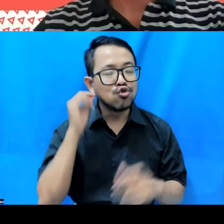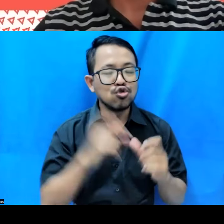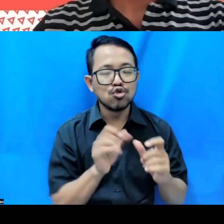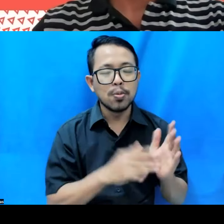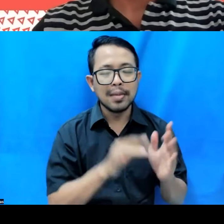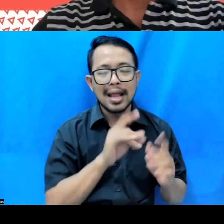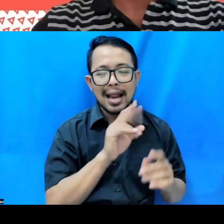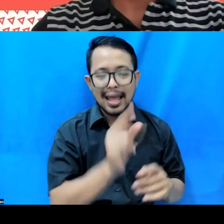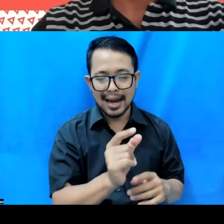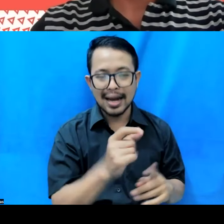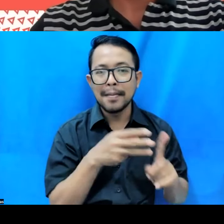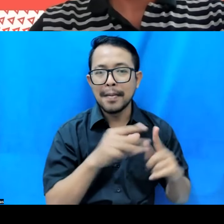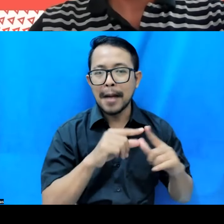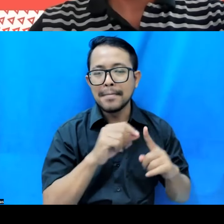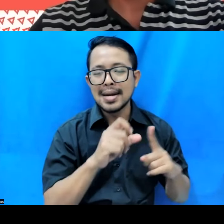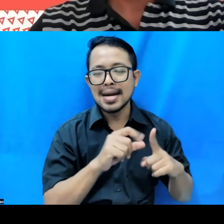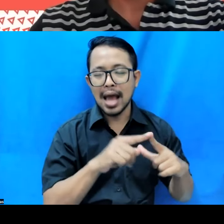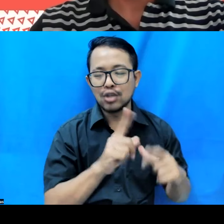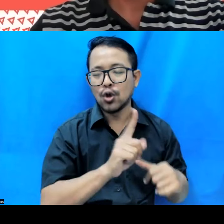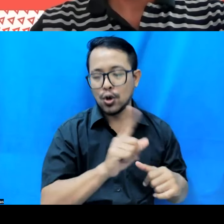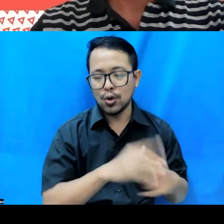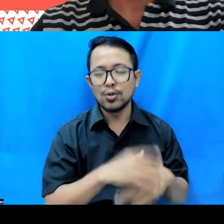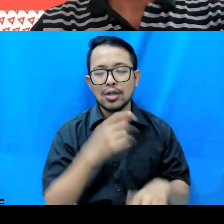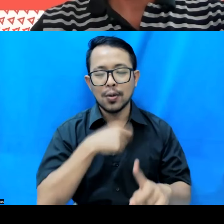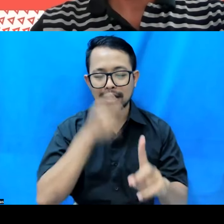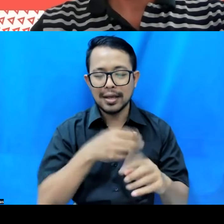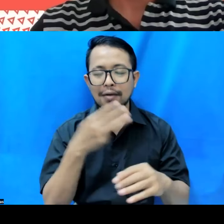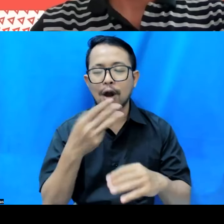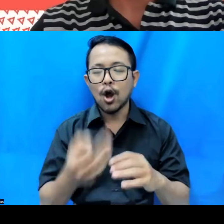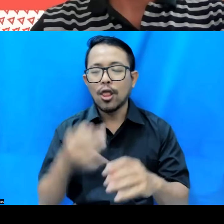Raka, as well as